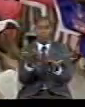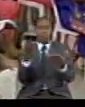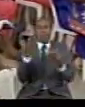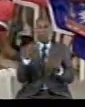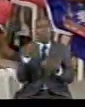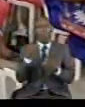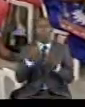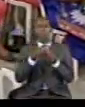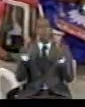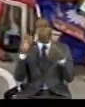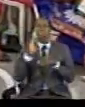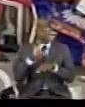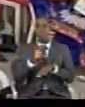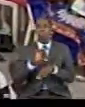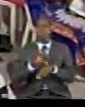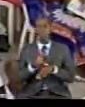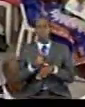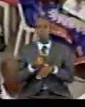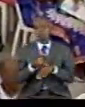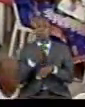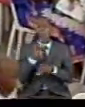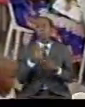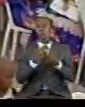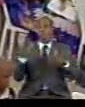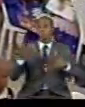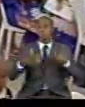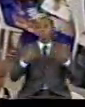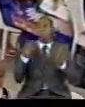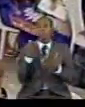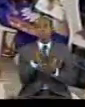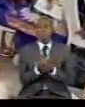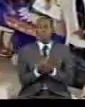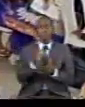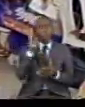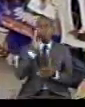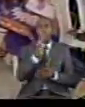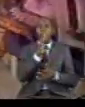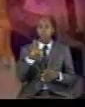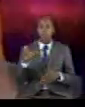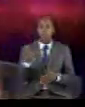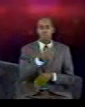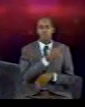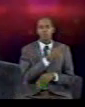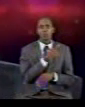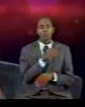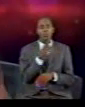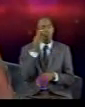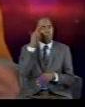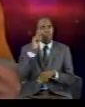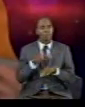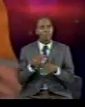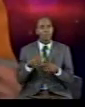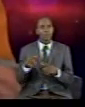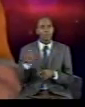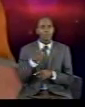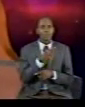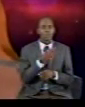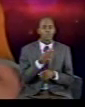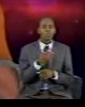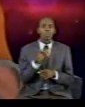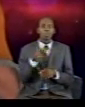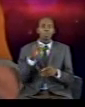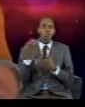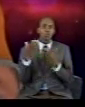be to all people. For unto you is born this day in the city of David